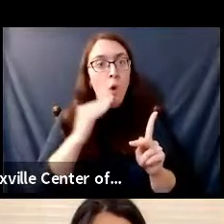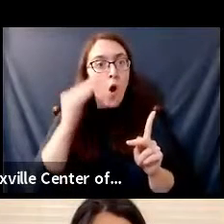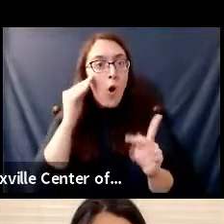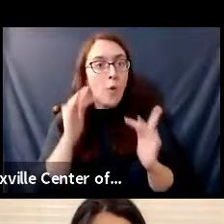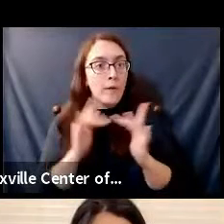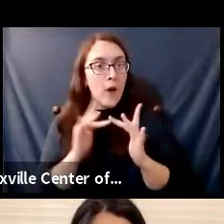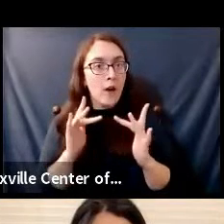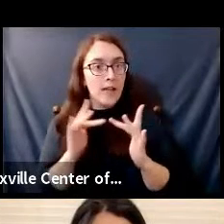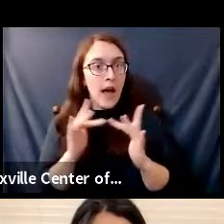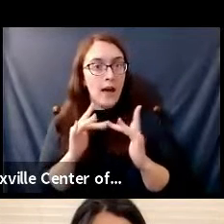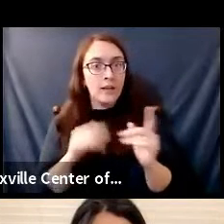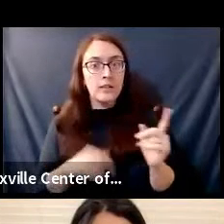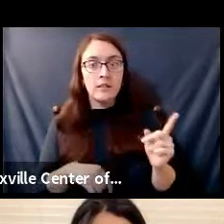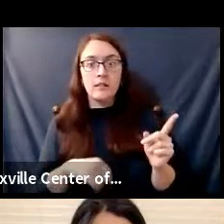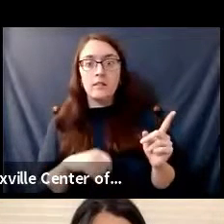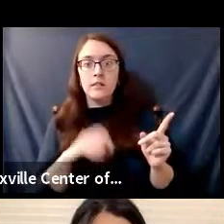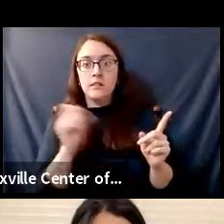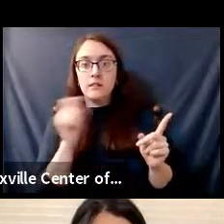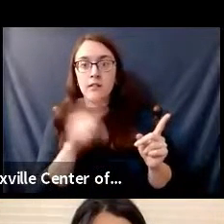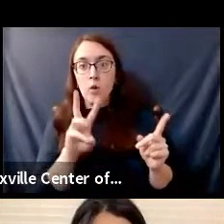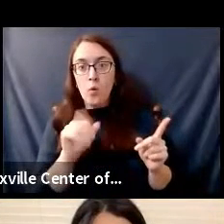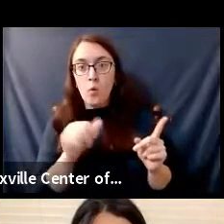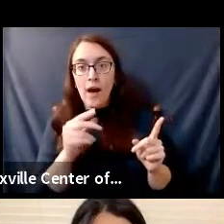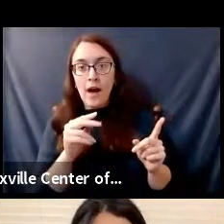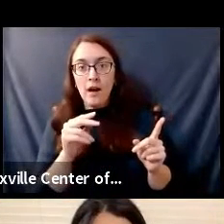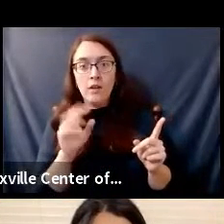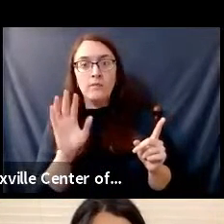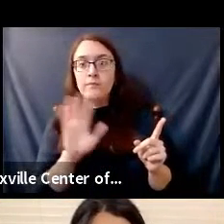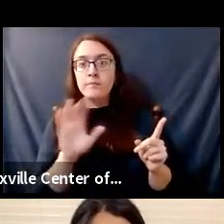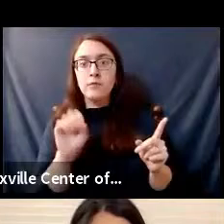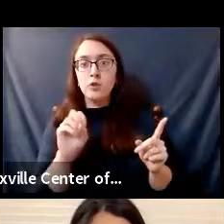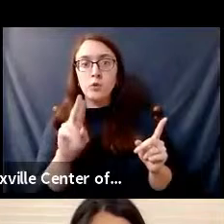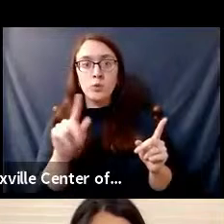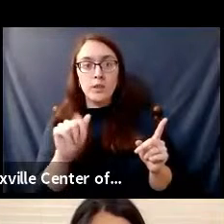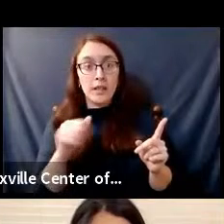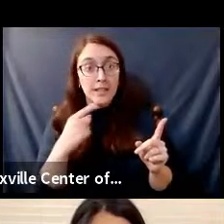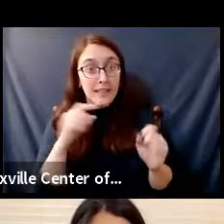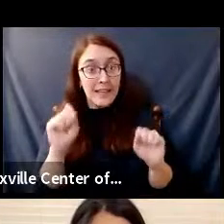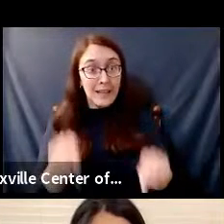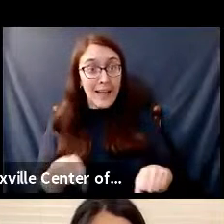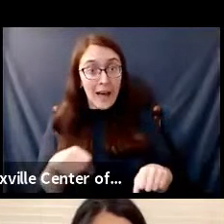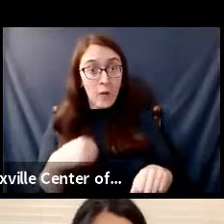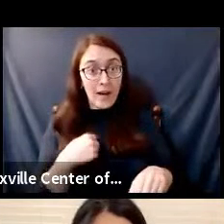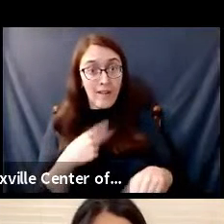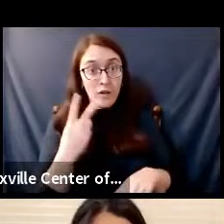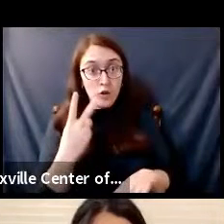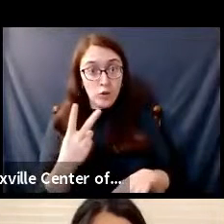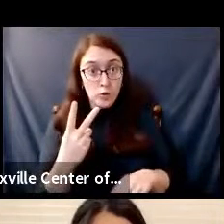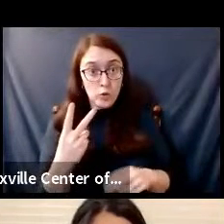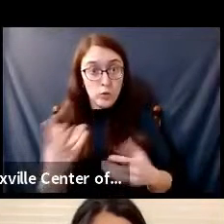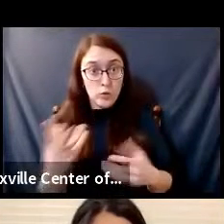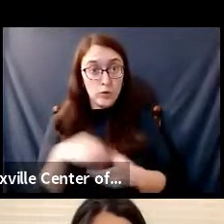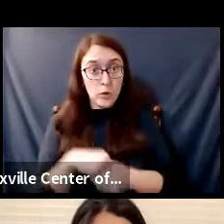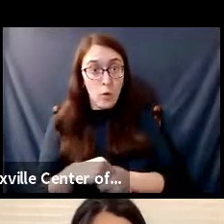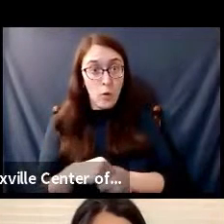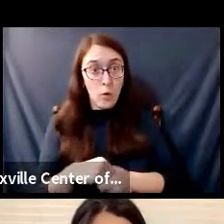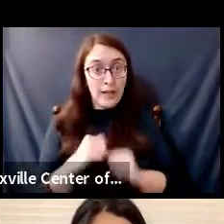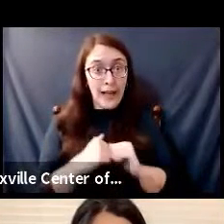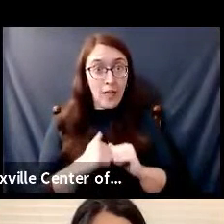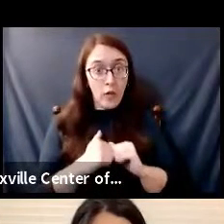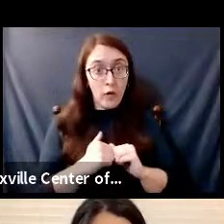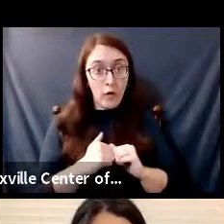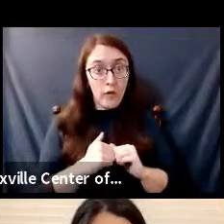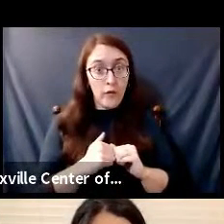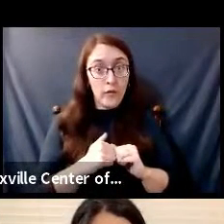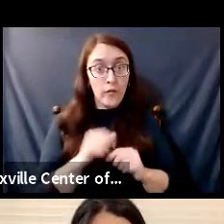So Mr. Sanders, clarify me if I'm wrong, but could we have both amendments, friendly amendments, as long as the person that first